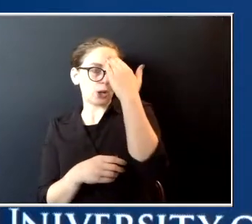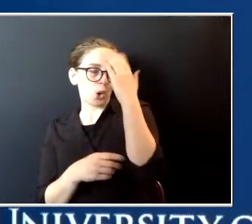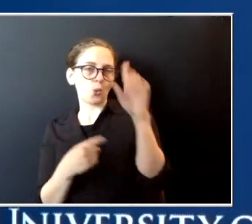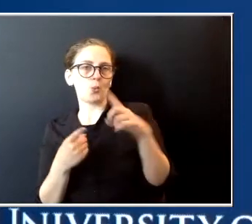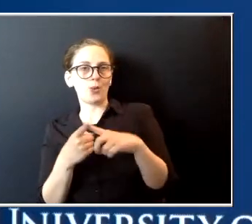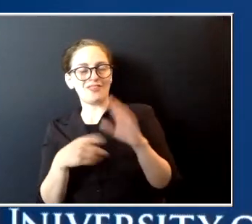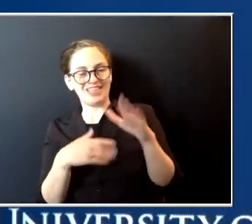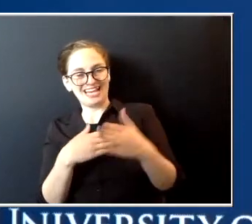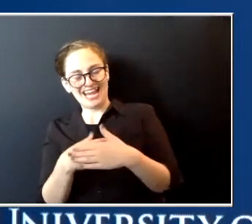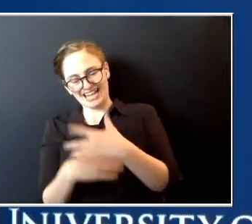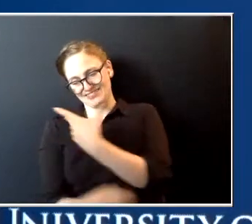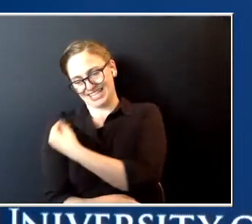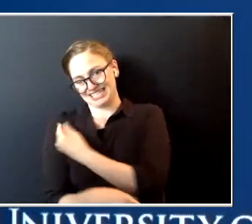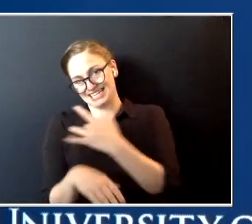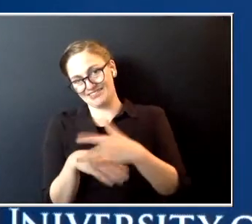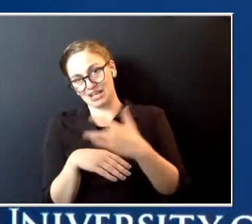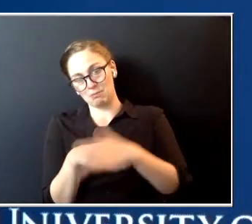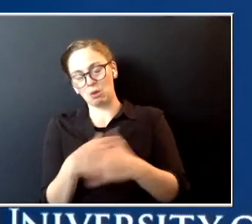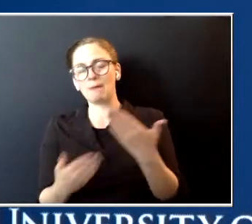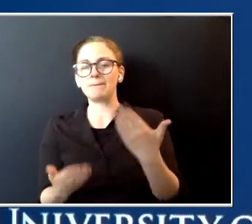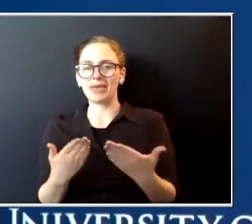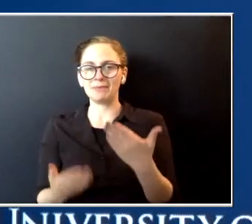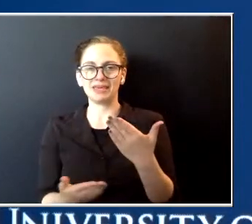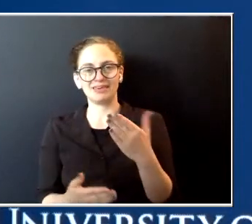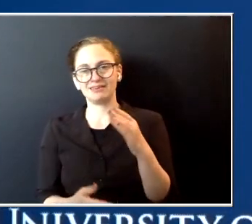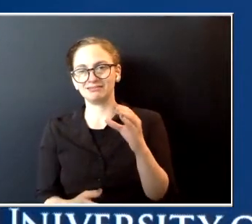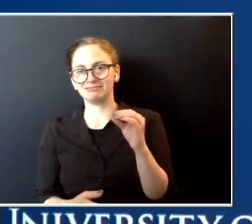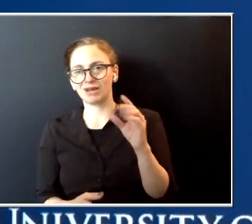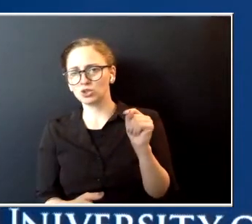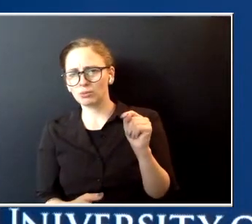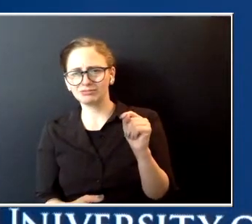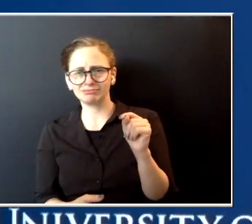early October. But you can get the dose